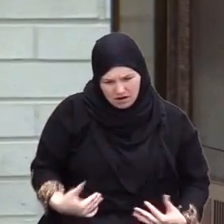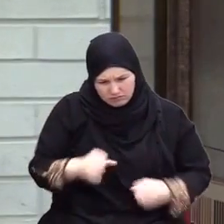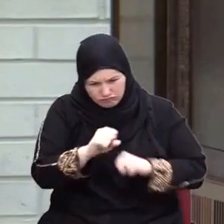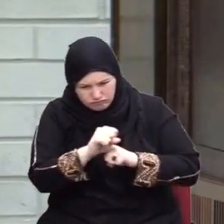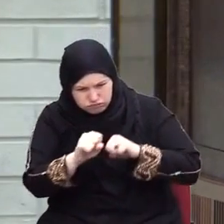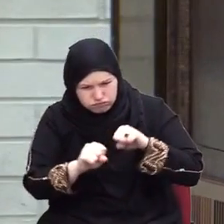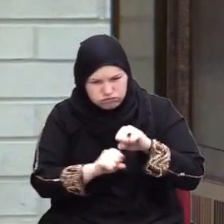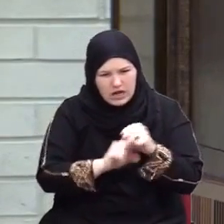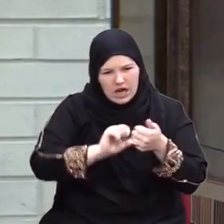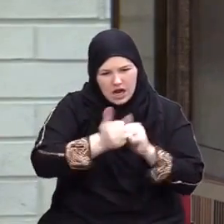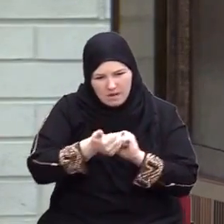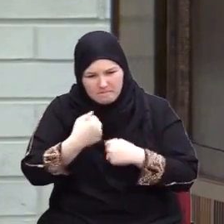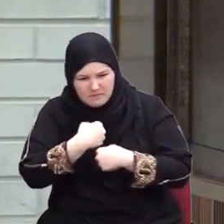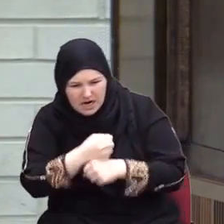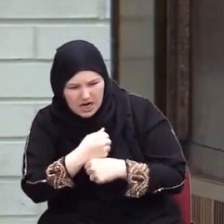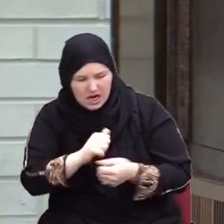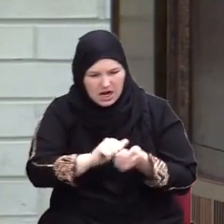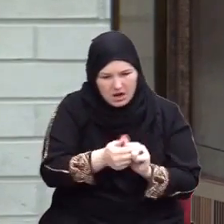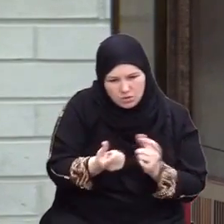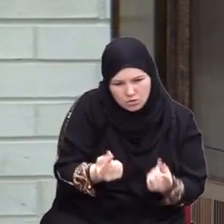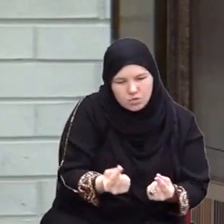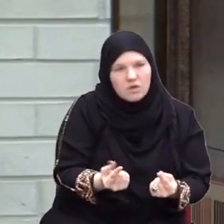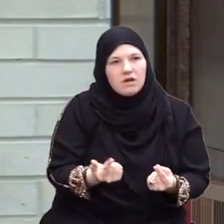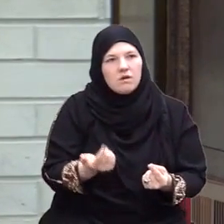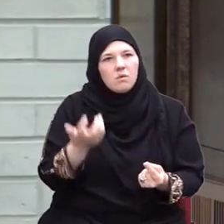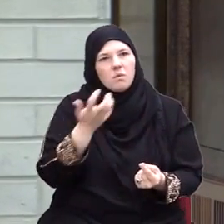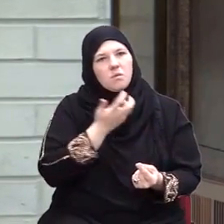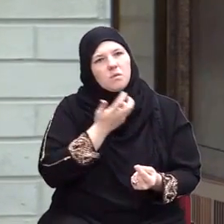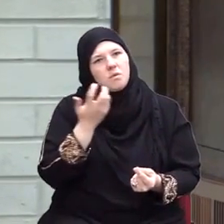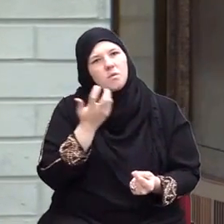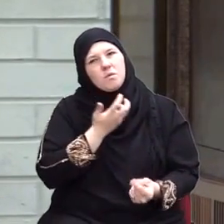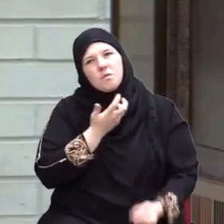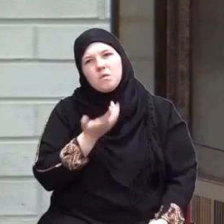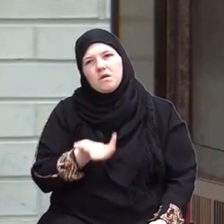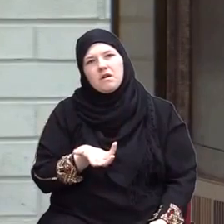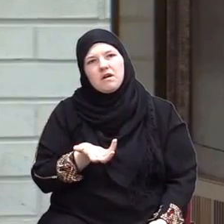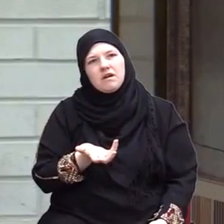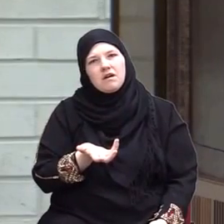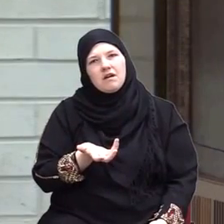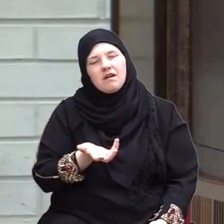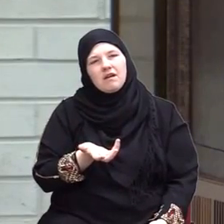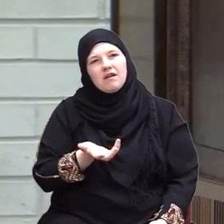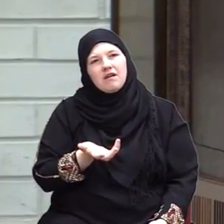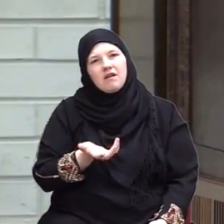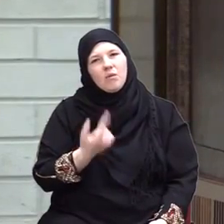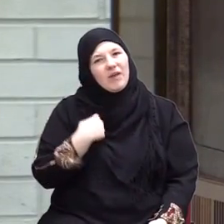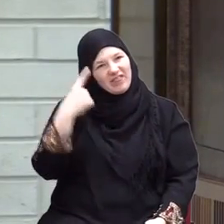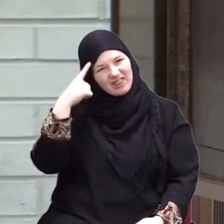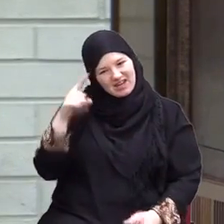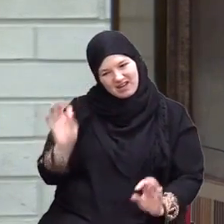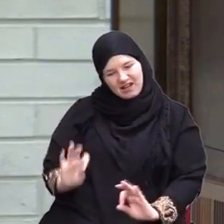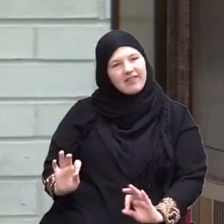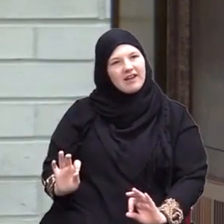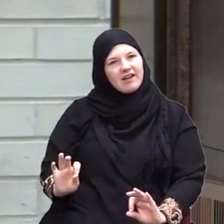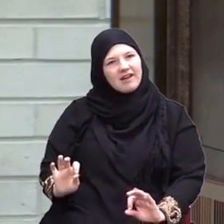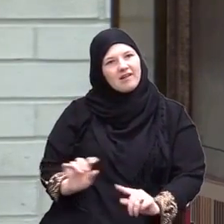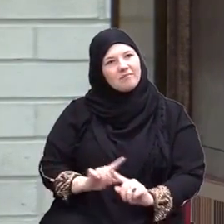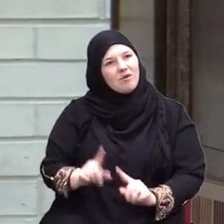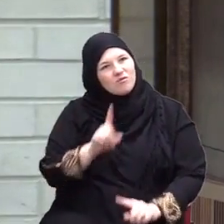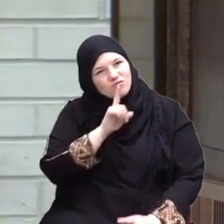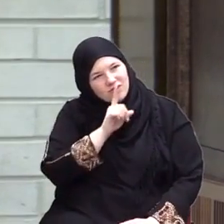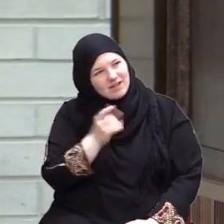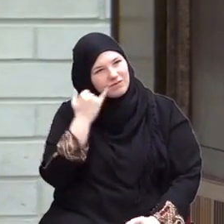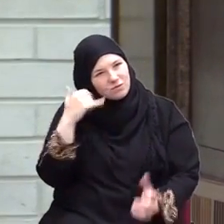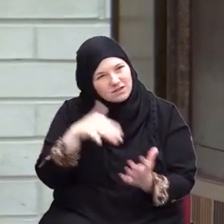So the purpose here is not to list ayat and things and text for us to just read.